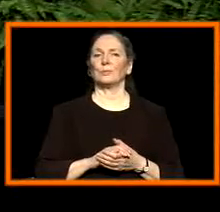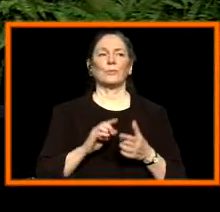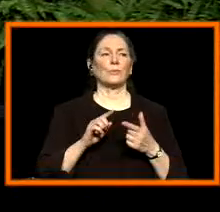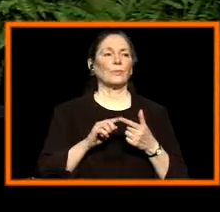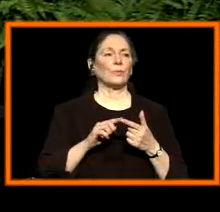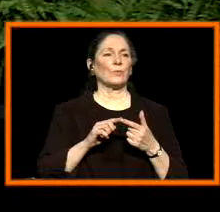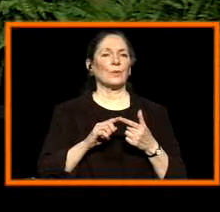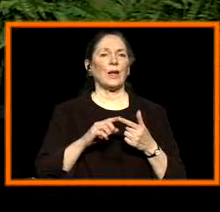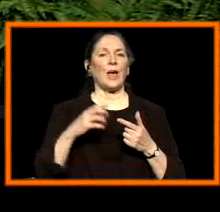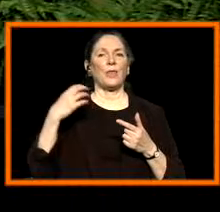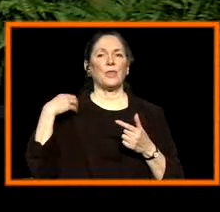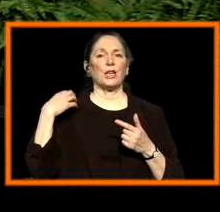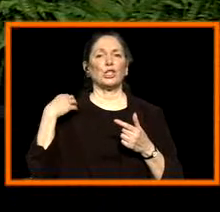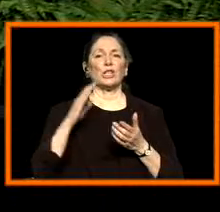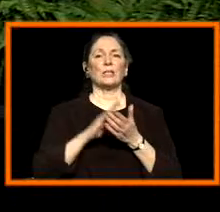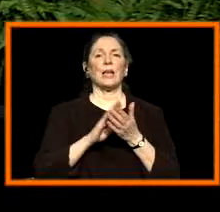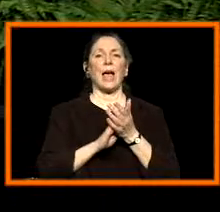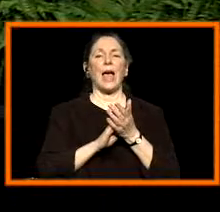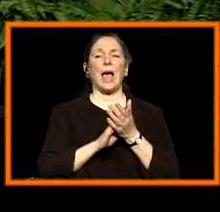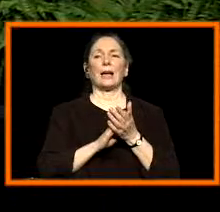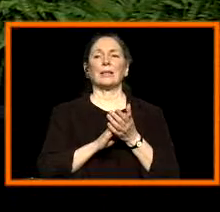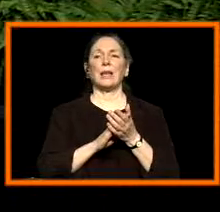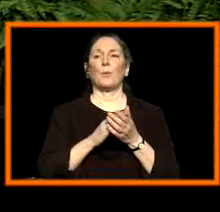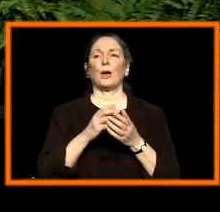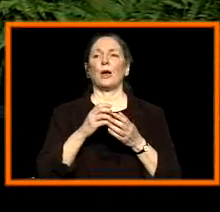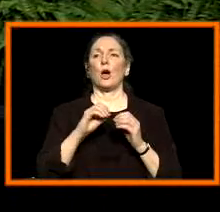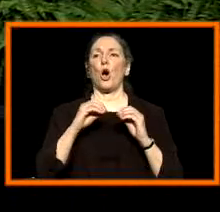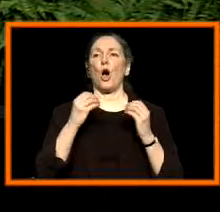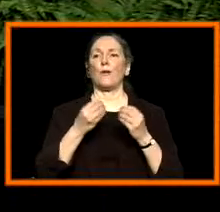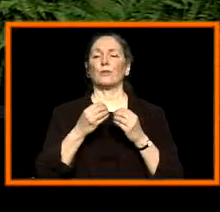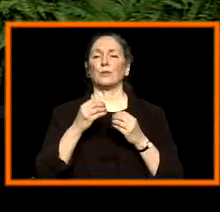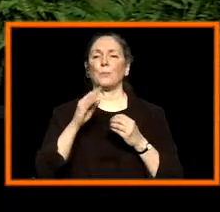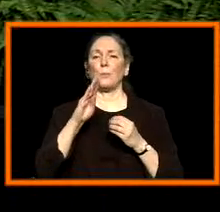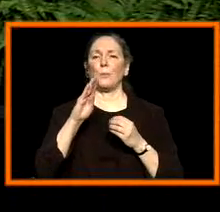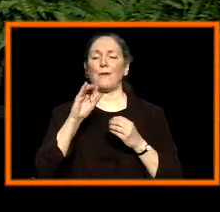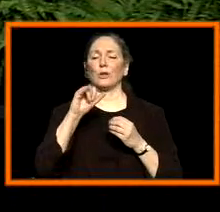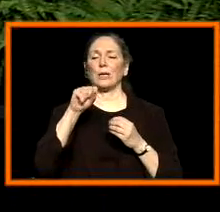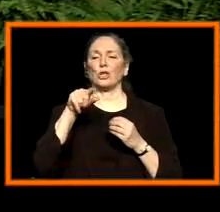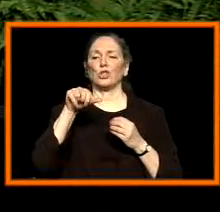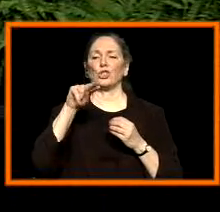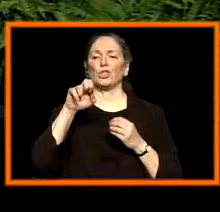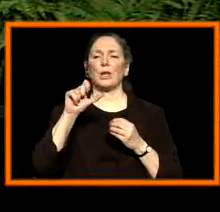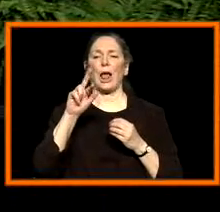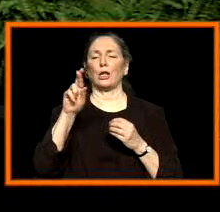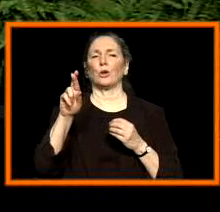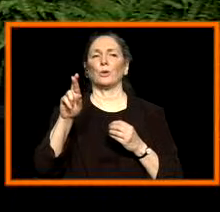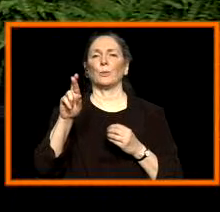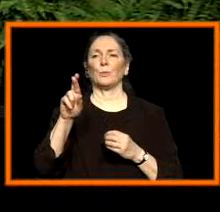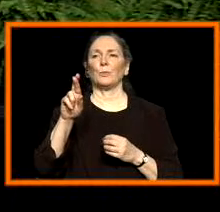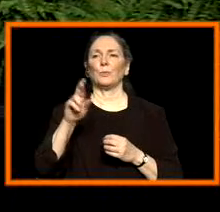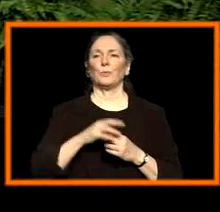the Chief Academic Officer and Provost, Dr. Beverly Schneller,